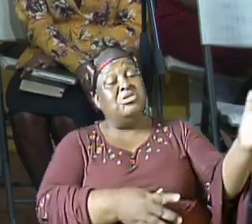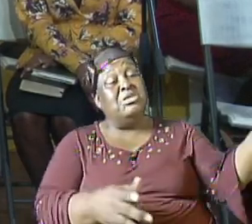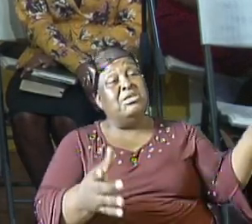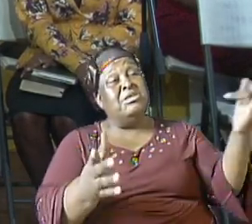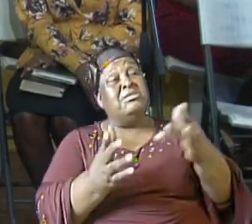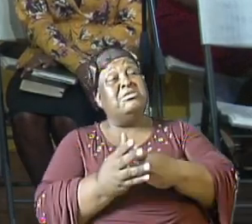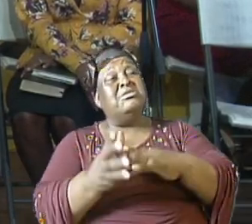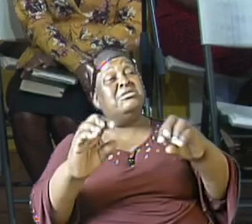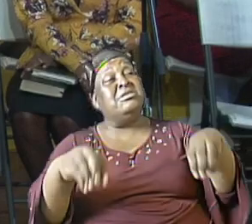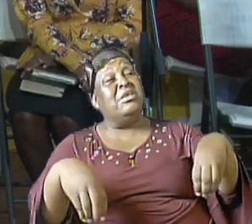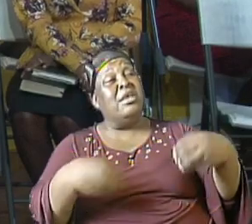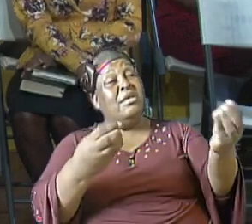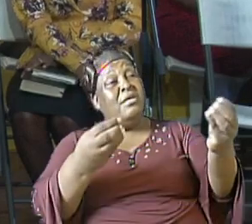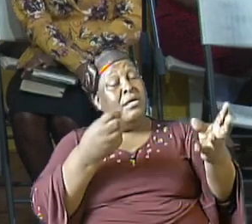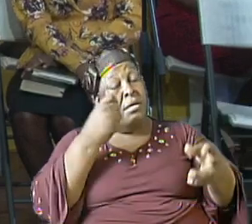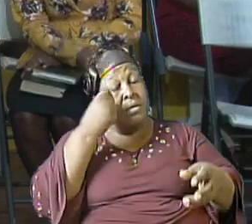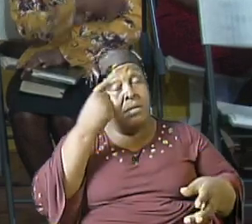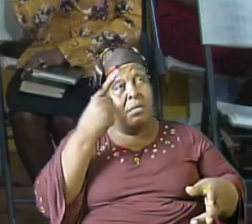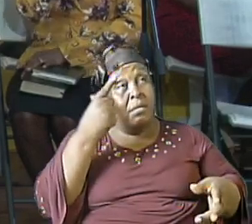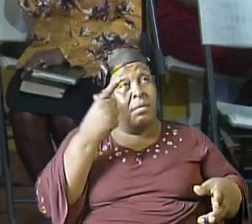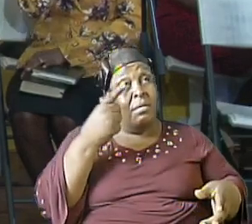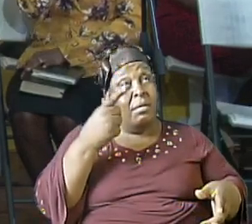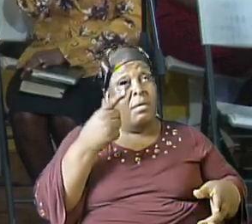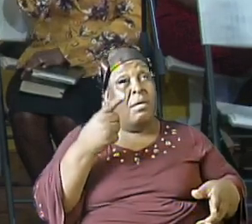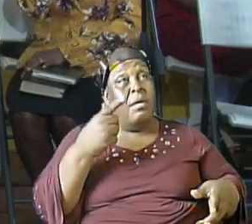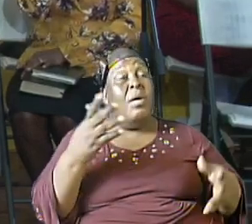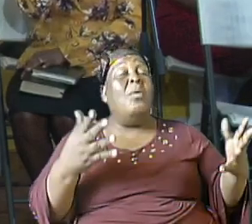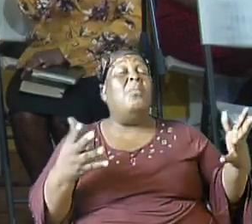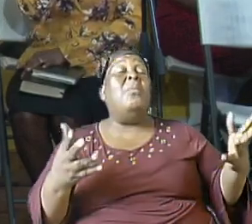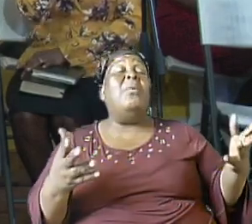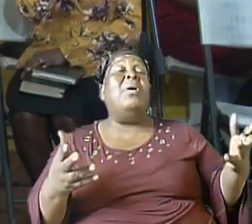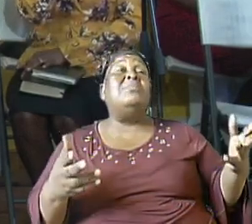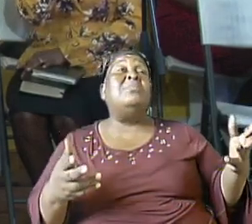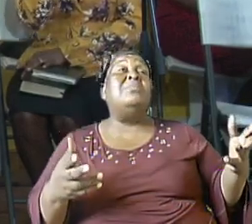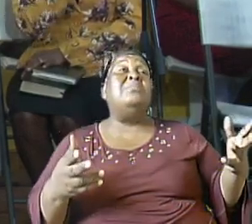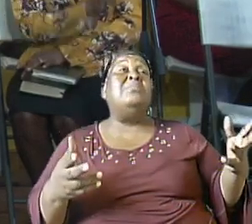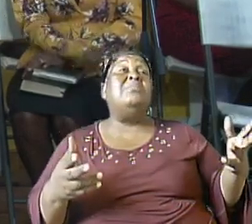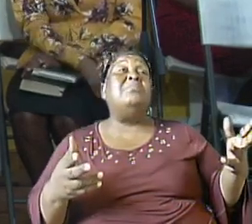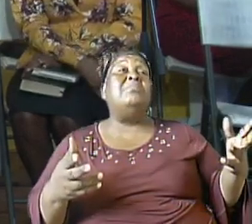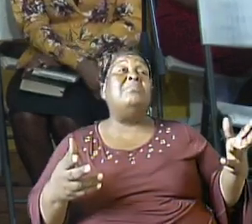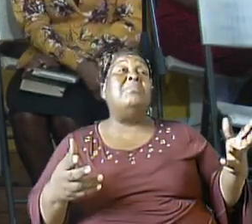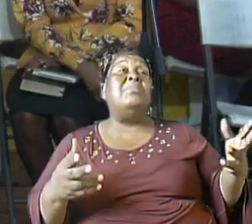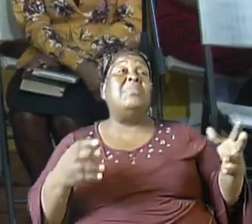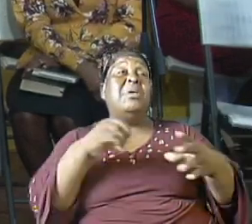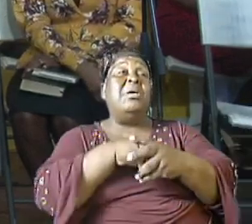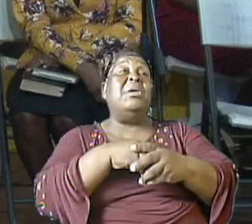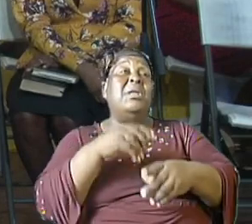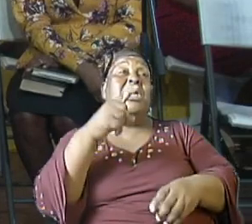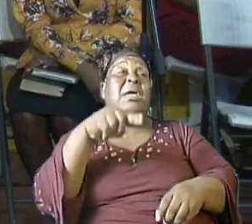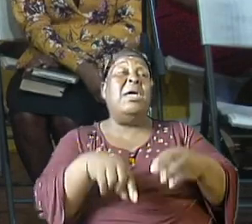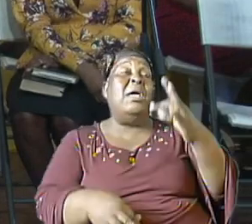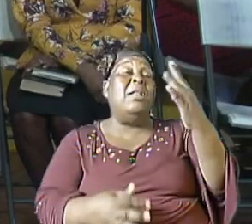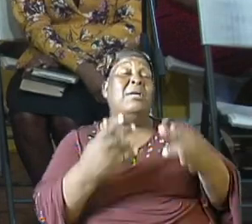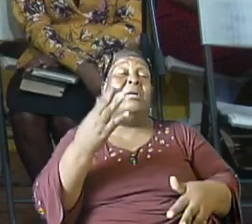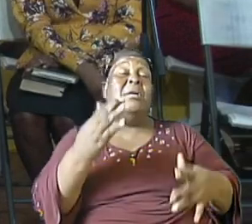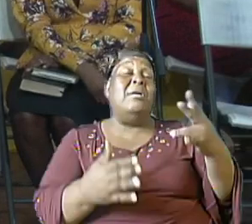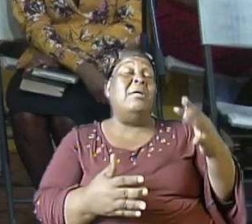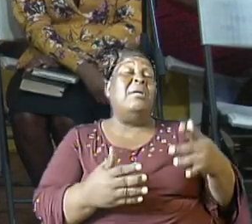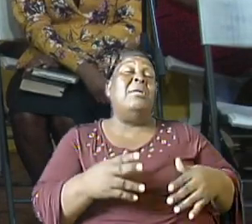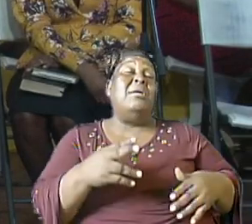Jesus gave a glimpse of what it will be like in hell. He said, Mark 9, verse